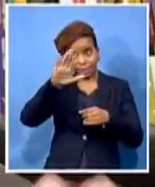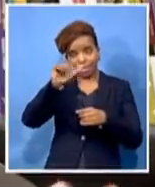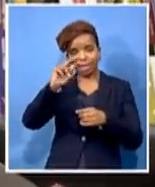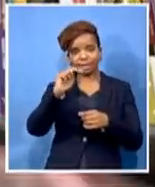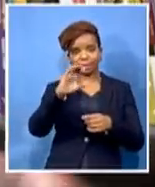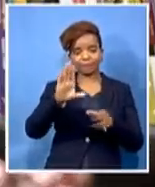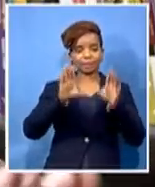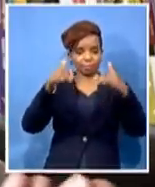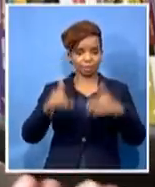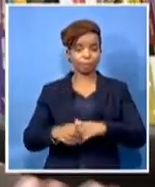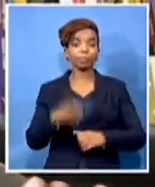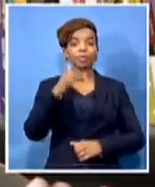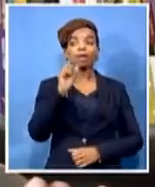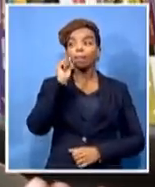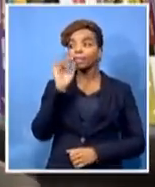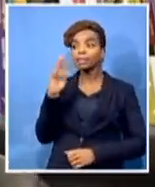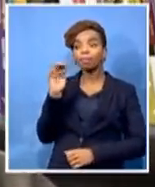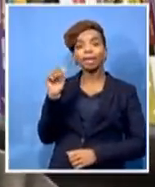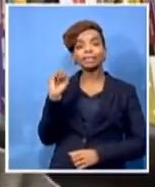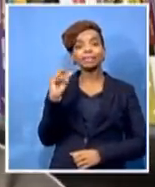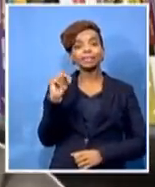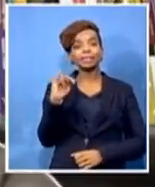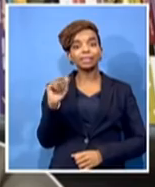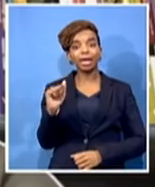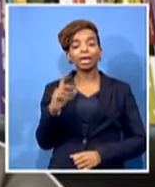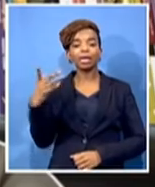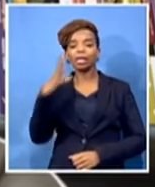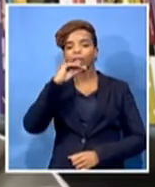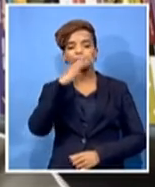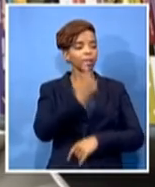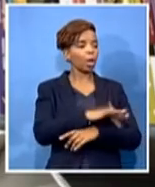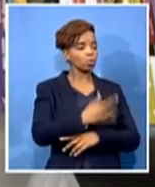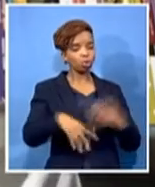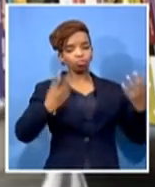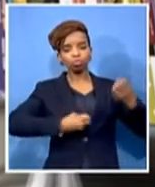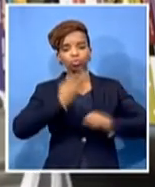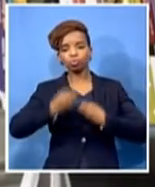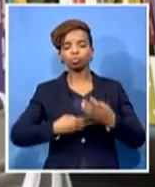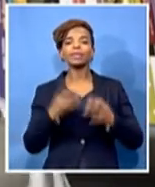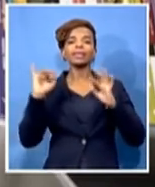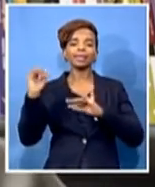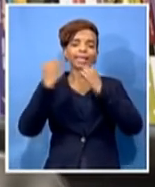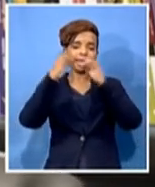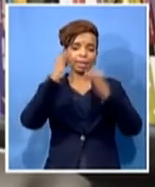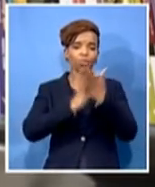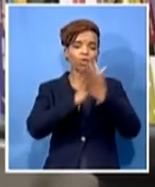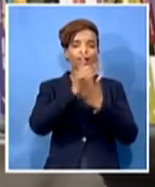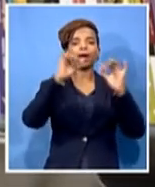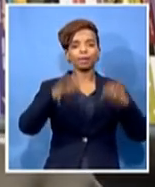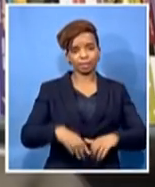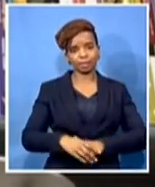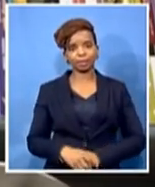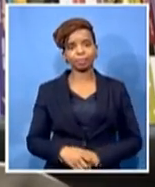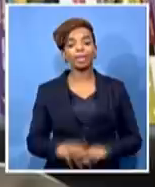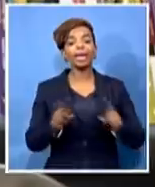be exercising his own democratic right. But I think the ANC leadership might take it differently. But I like